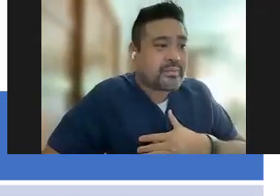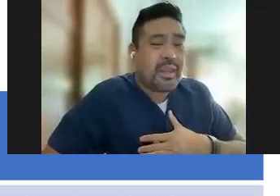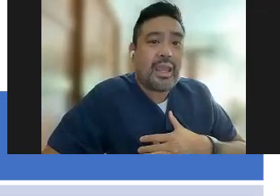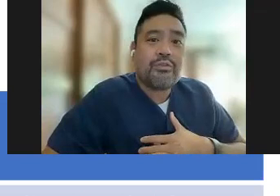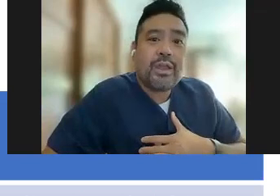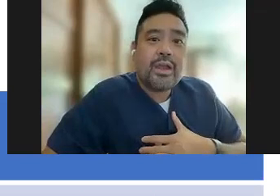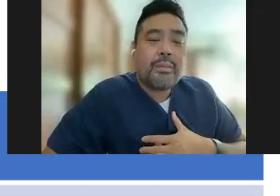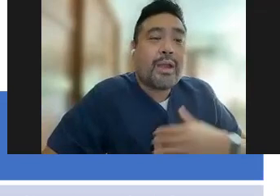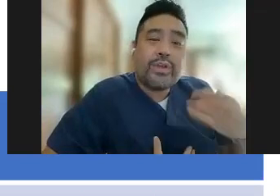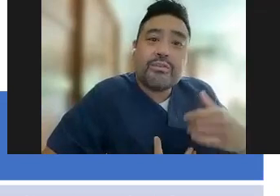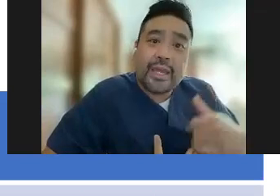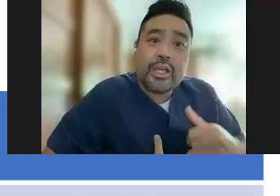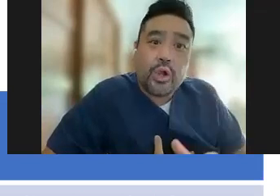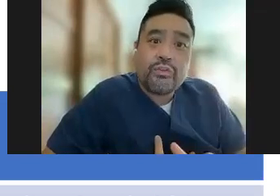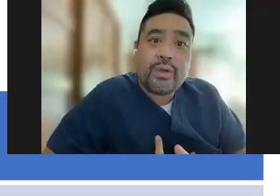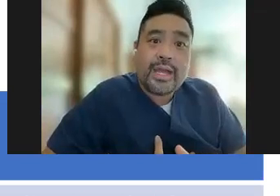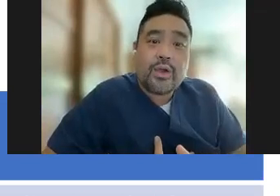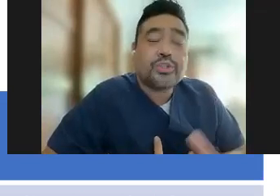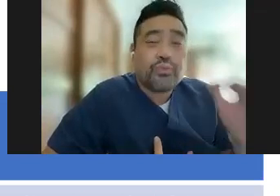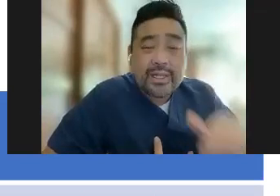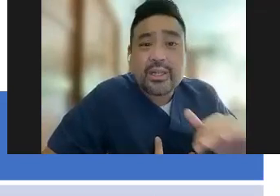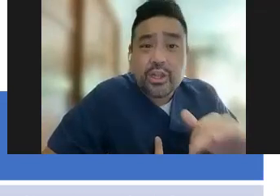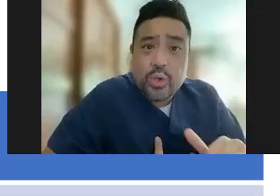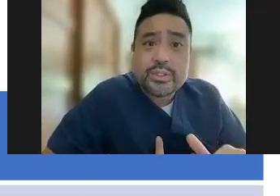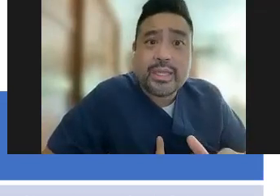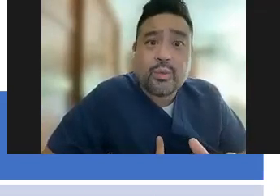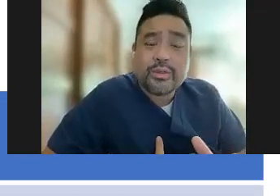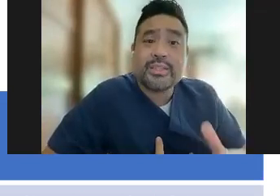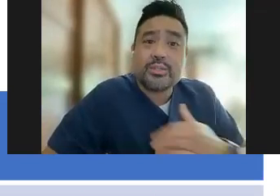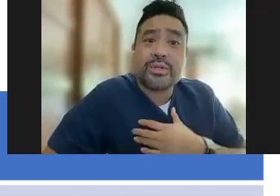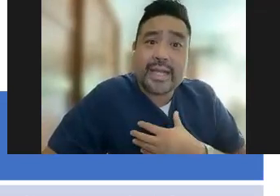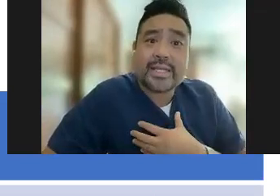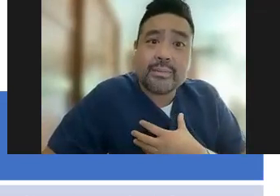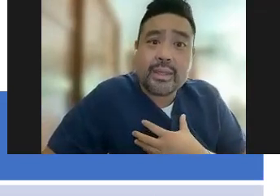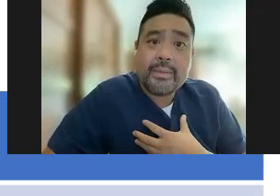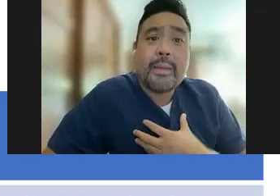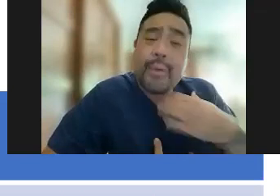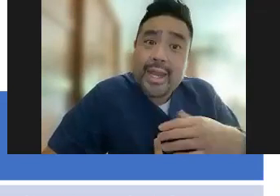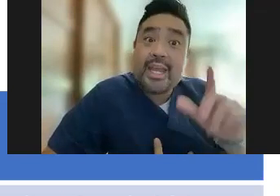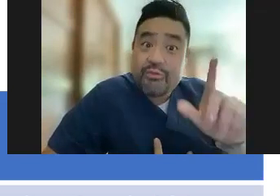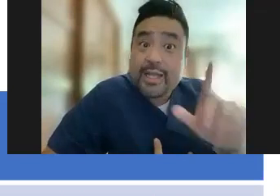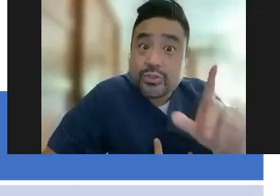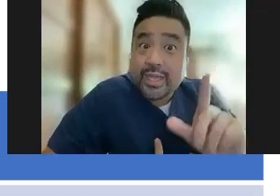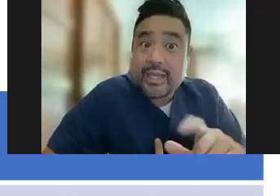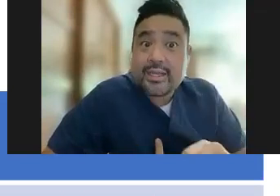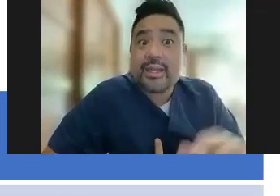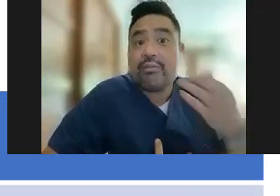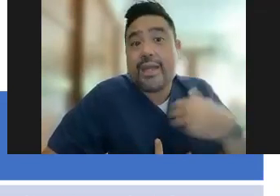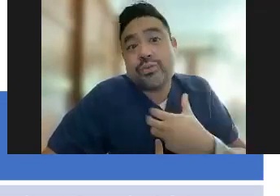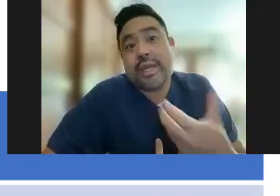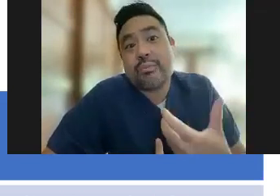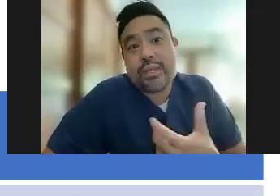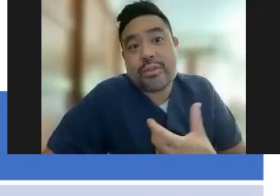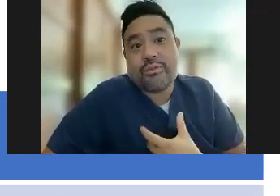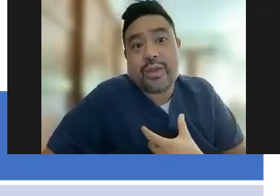right? If my risk of getting COVID right now is really low to begin with because it's protecting me. But if I do get it, if